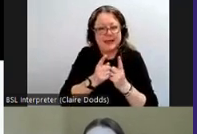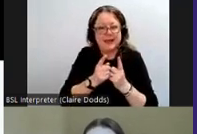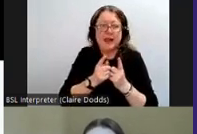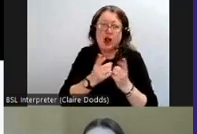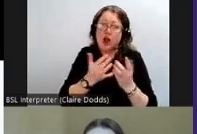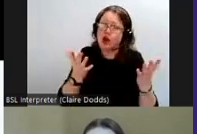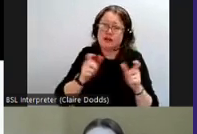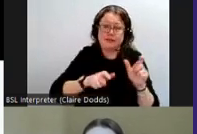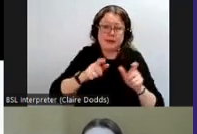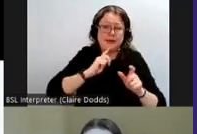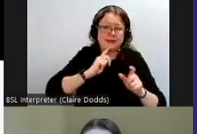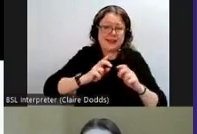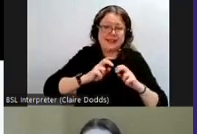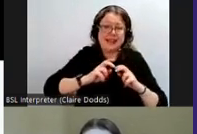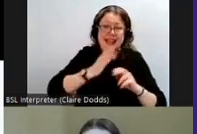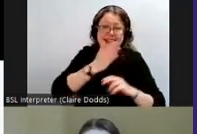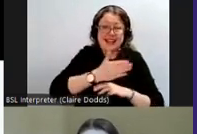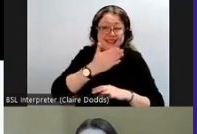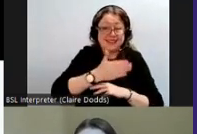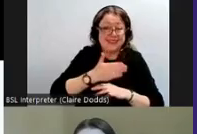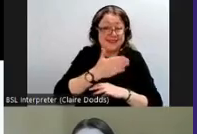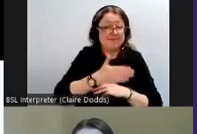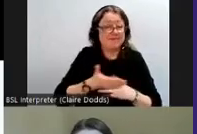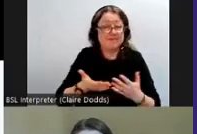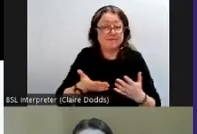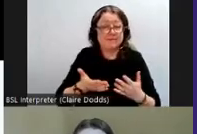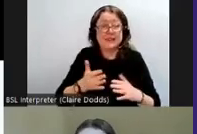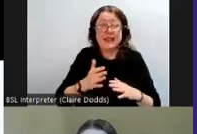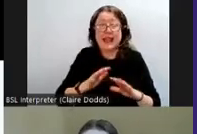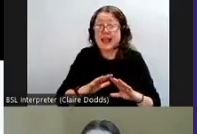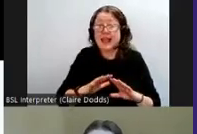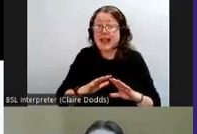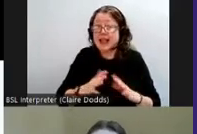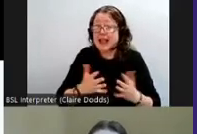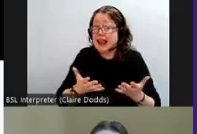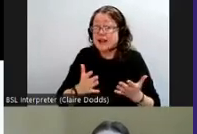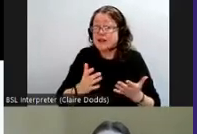um, children lacking things, transport.